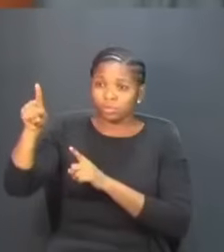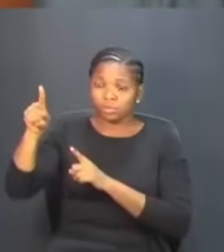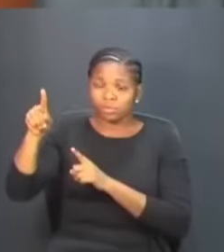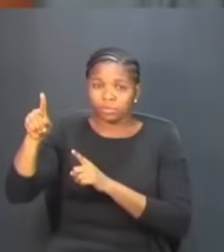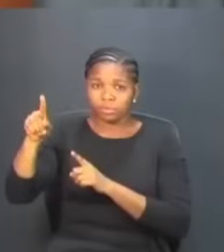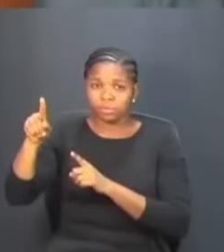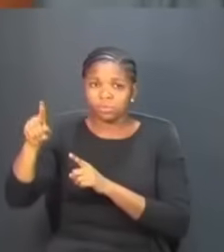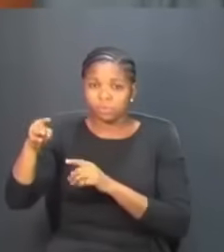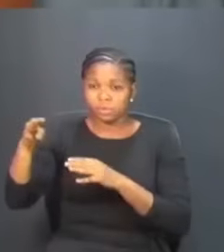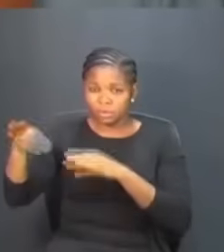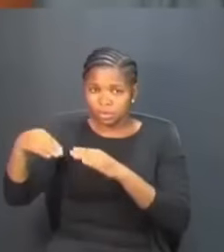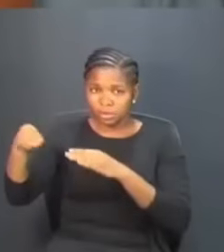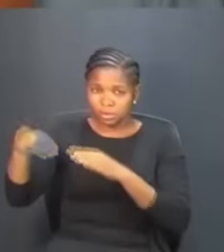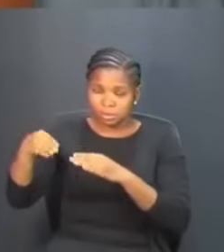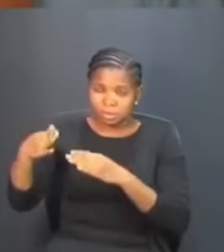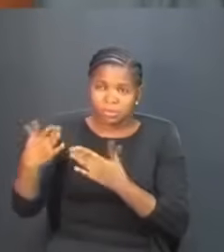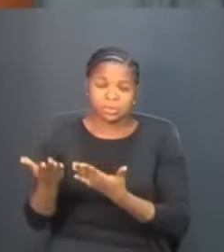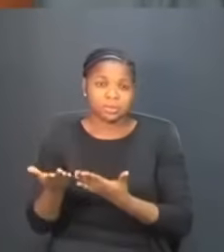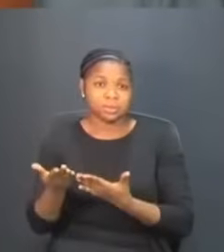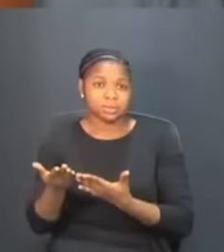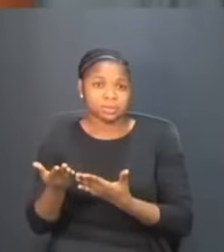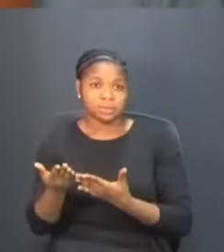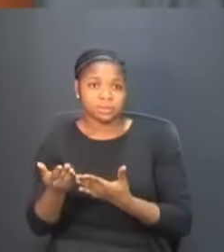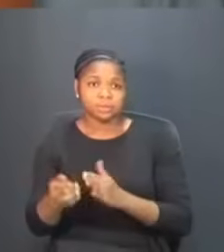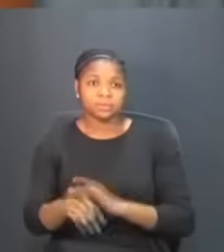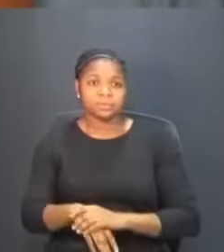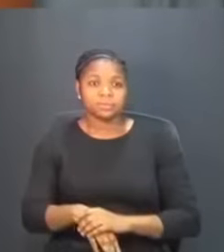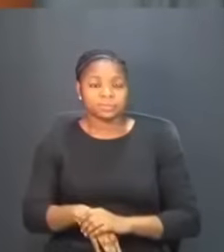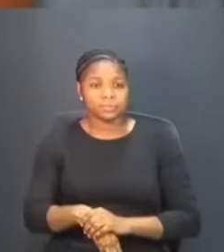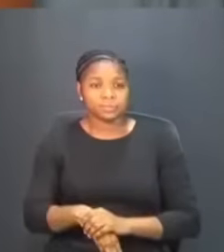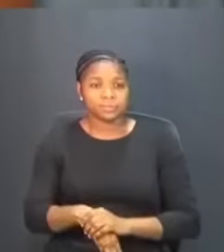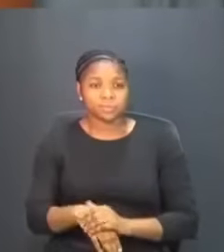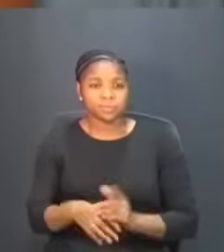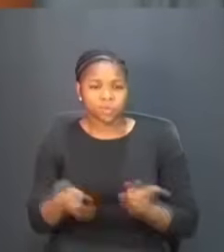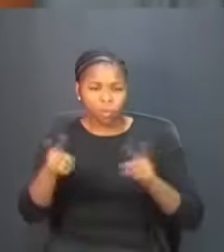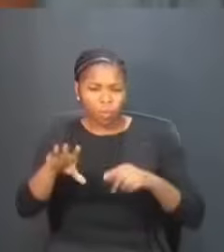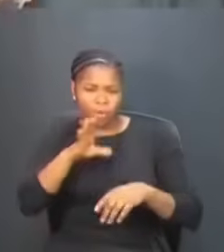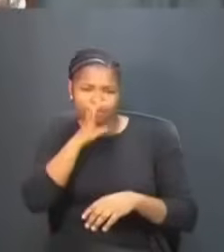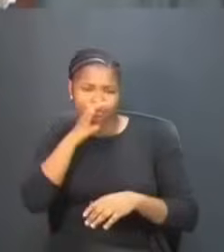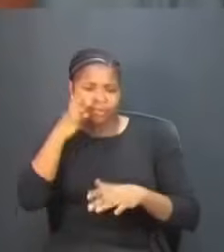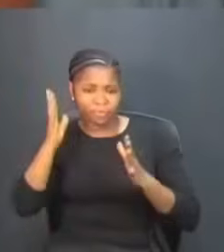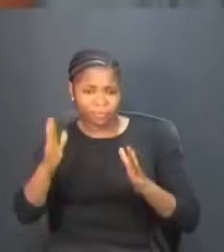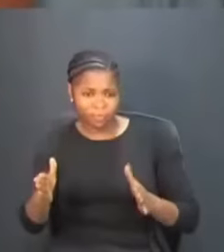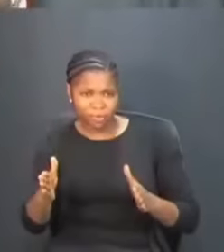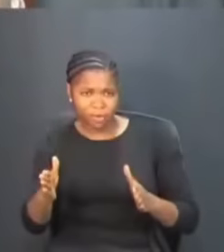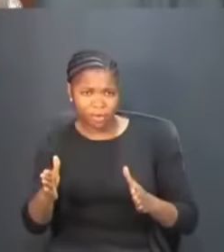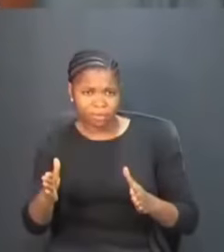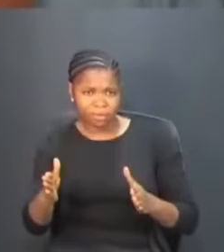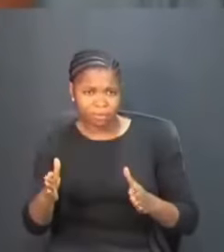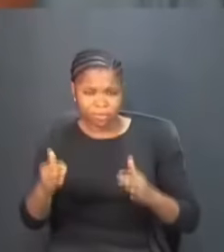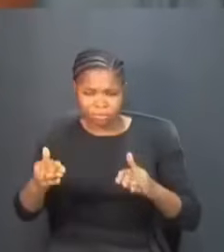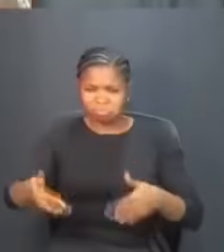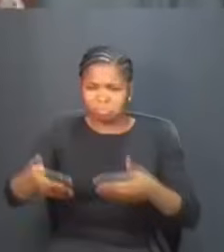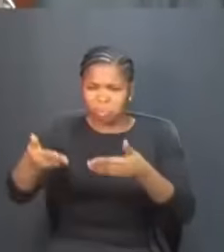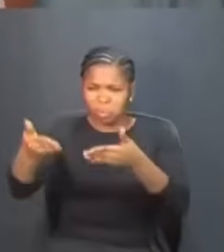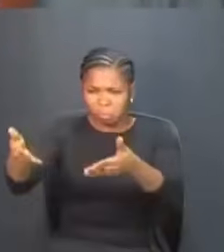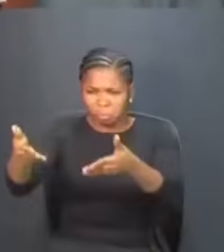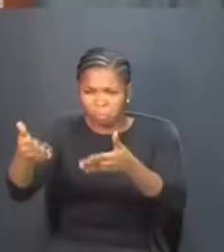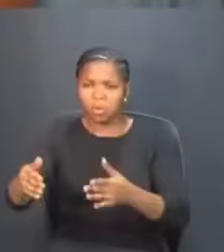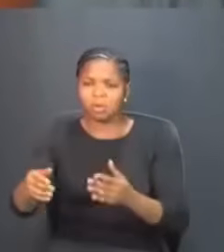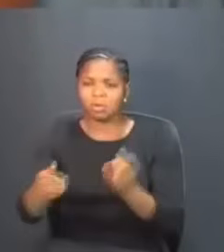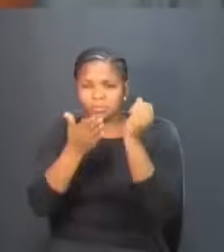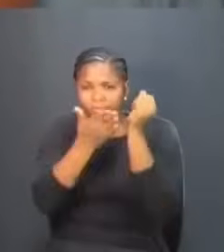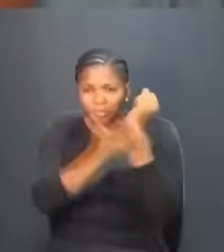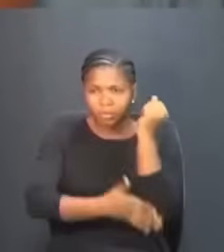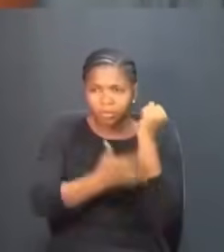market, you go to Techima market, you go to Pasam market, when the farmers send yam, cassava, maize,